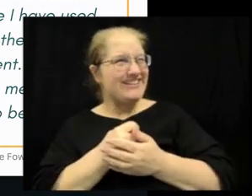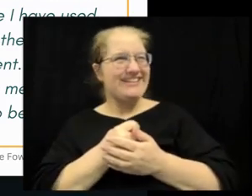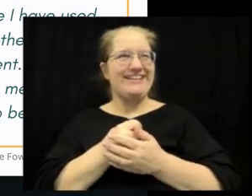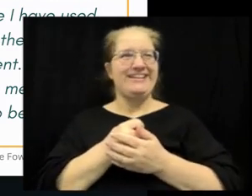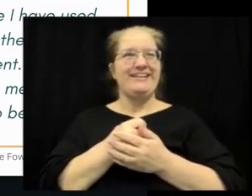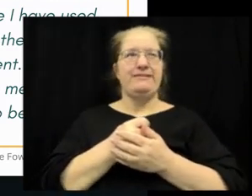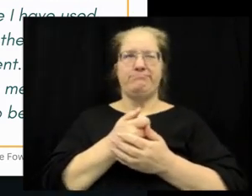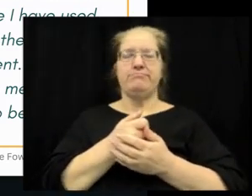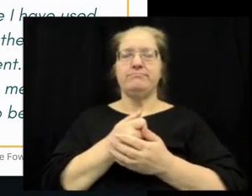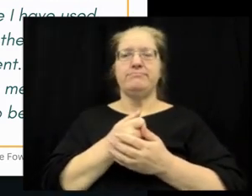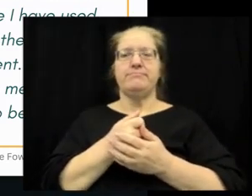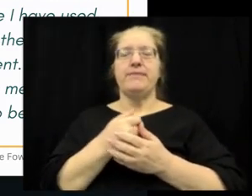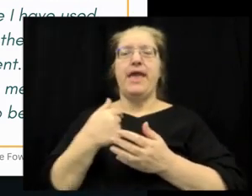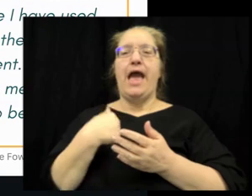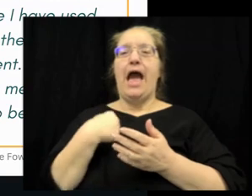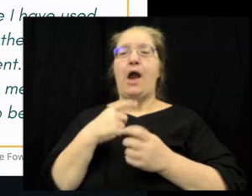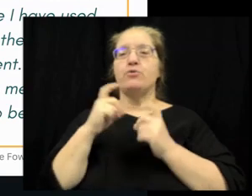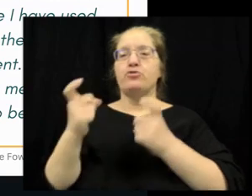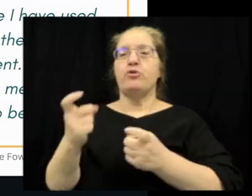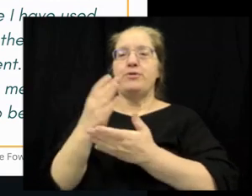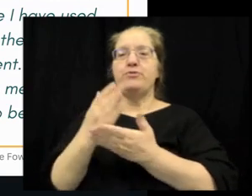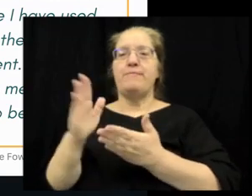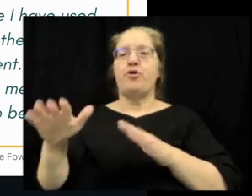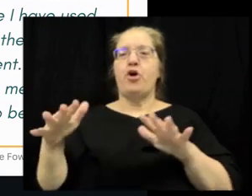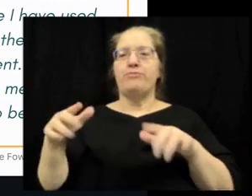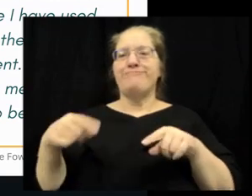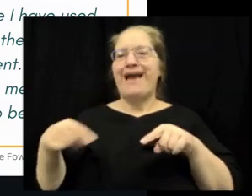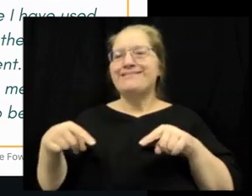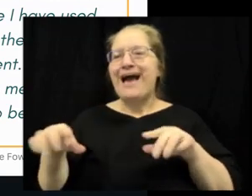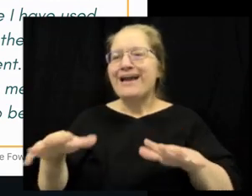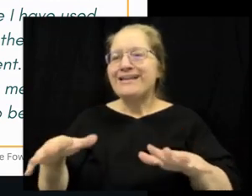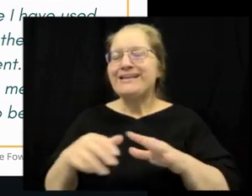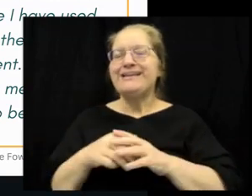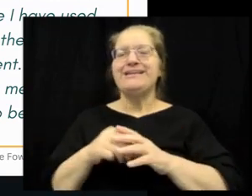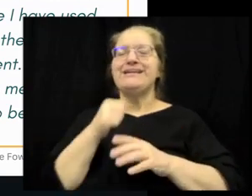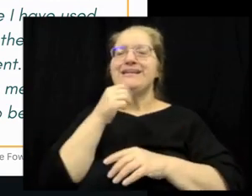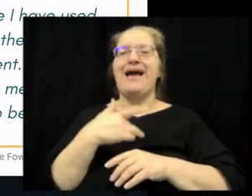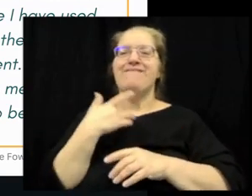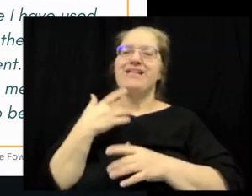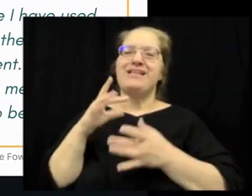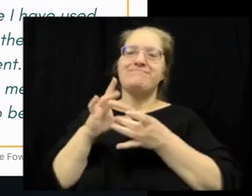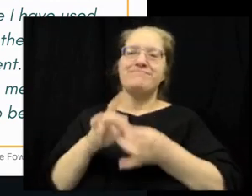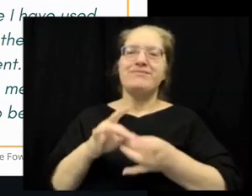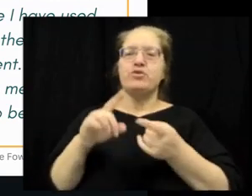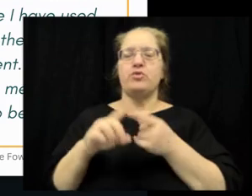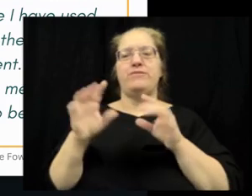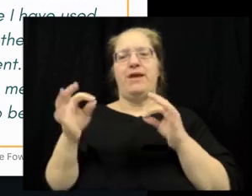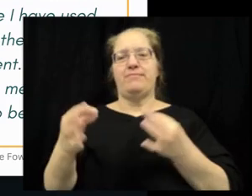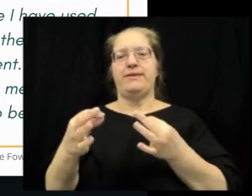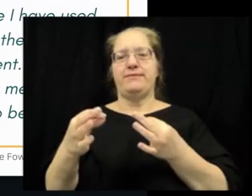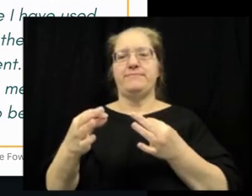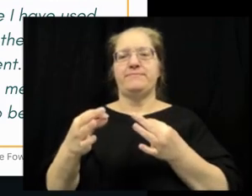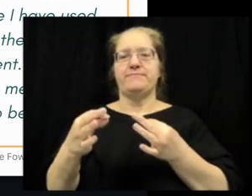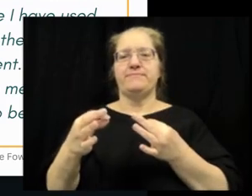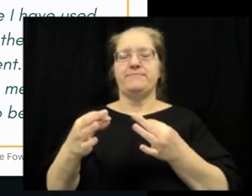But I think it was contributing to some of her anxiety and some of her not feeling connected,